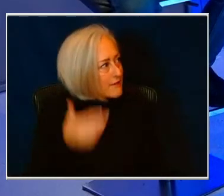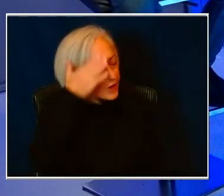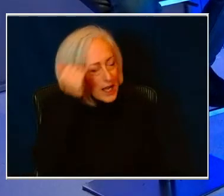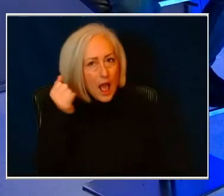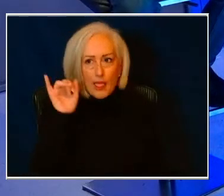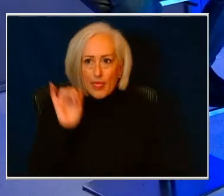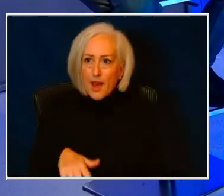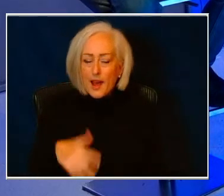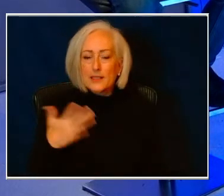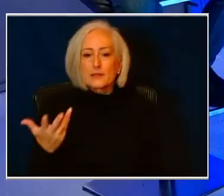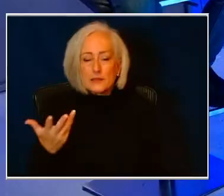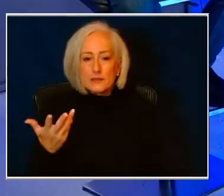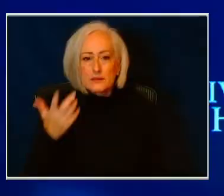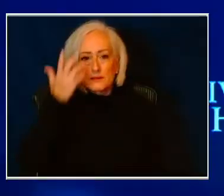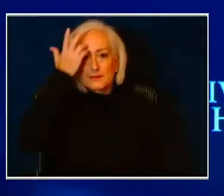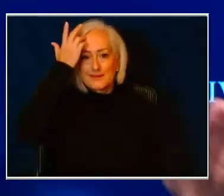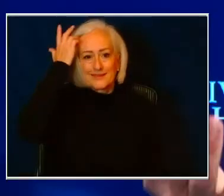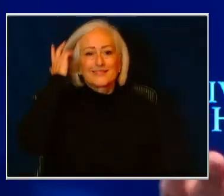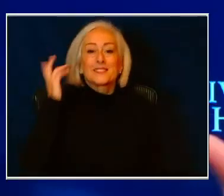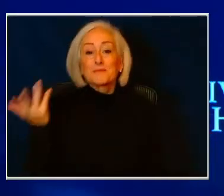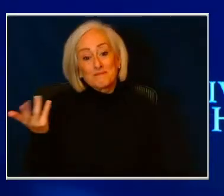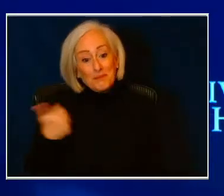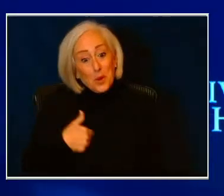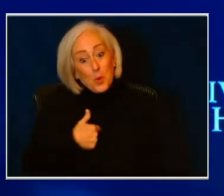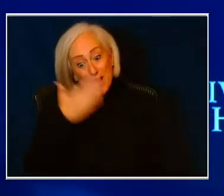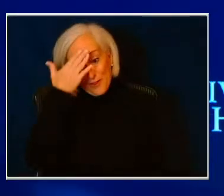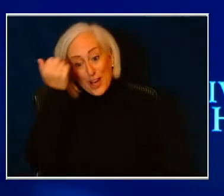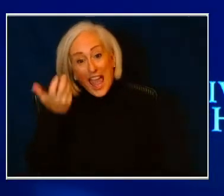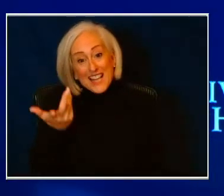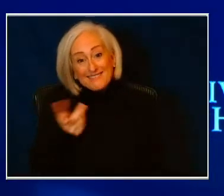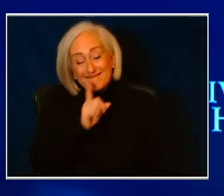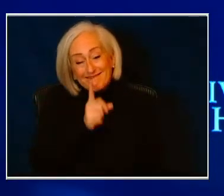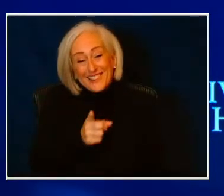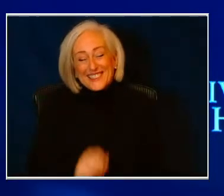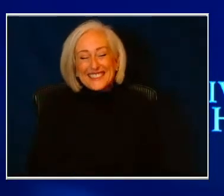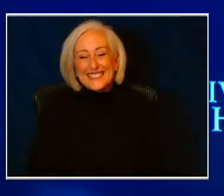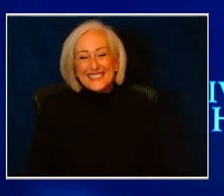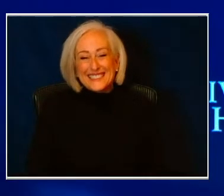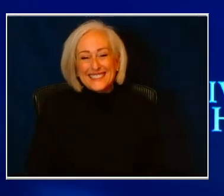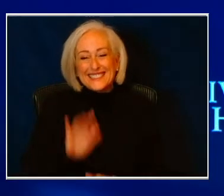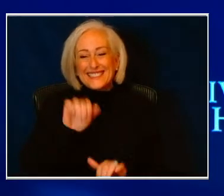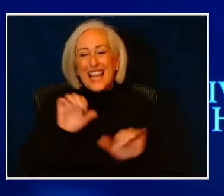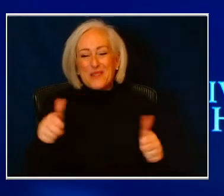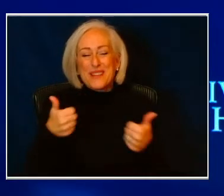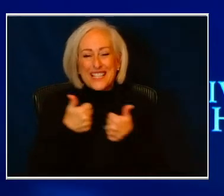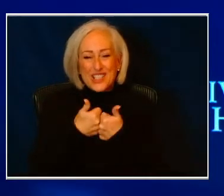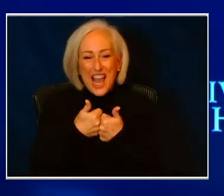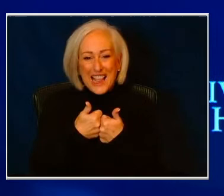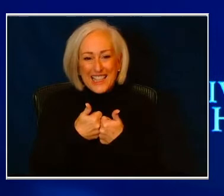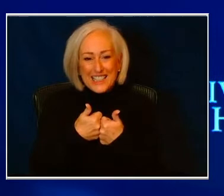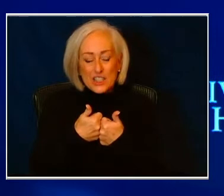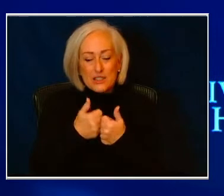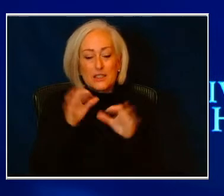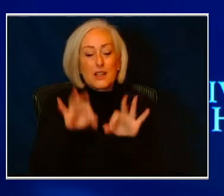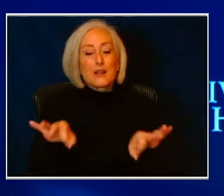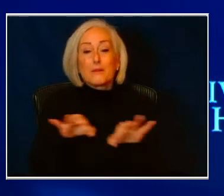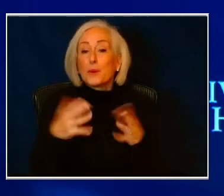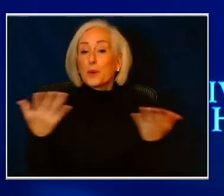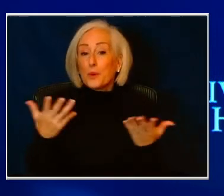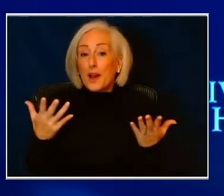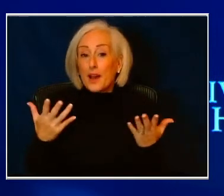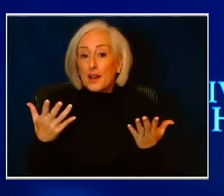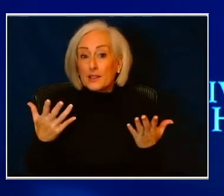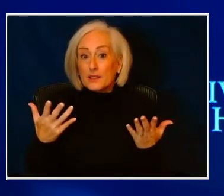stuff. Yeah. Well, I mean, we are. We are. And so, yeah, that can be challenging. The key is really when it's a change